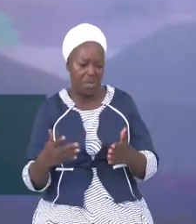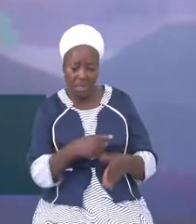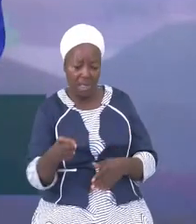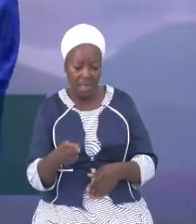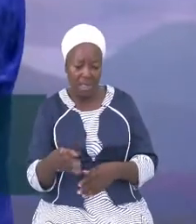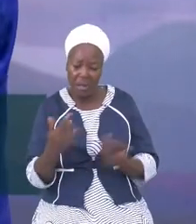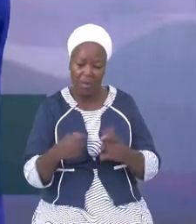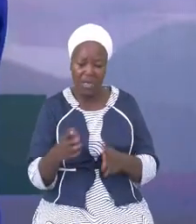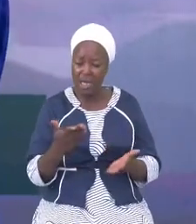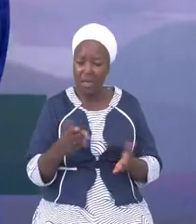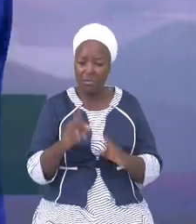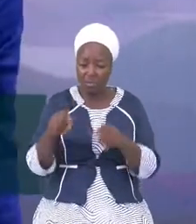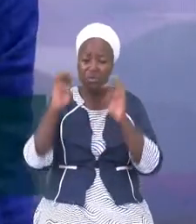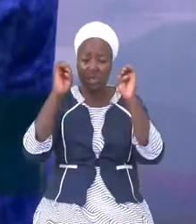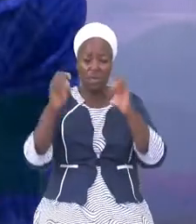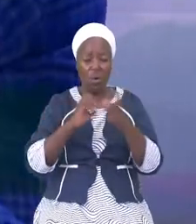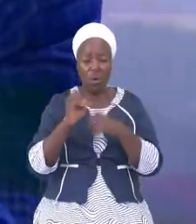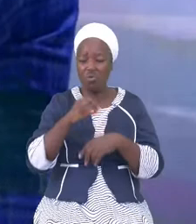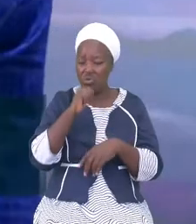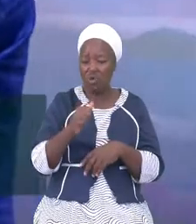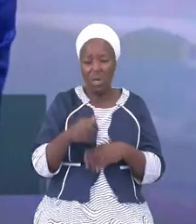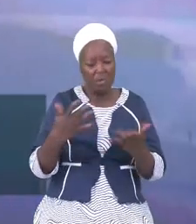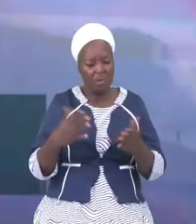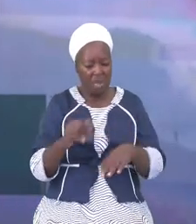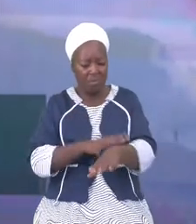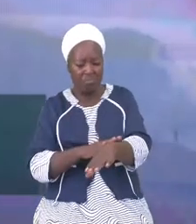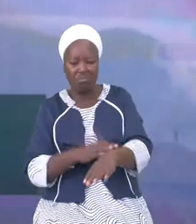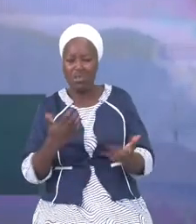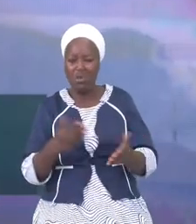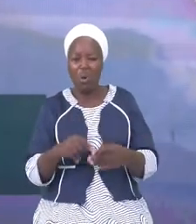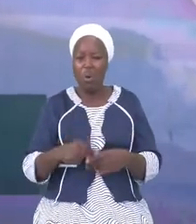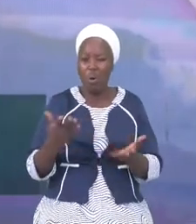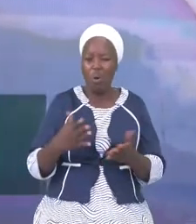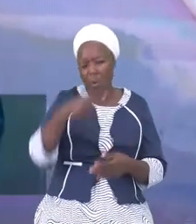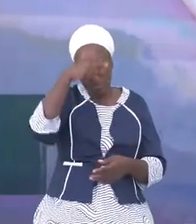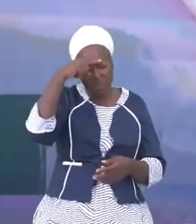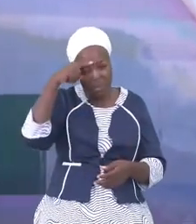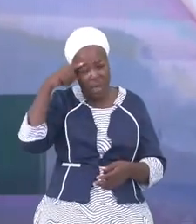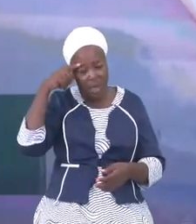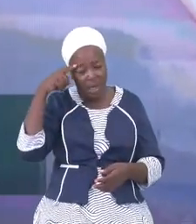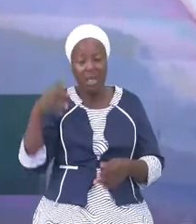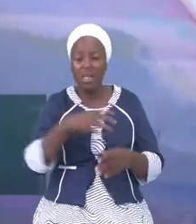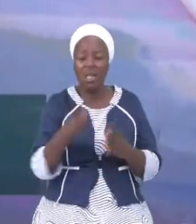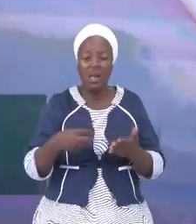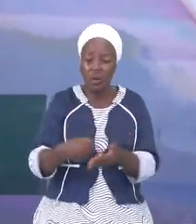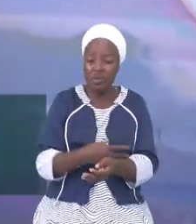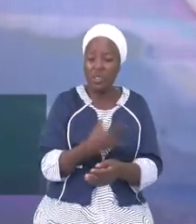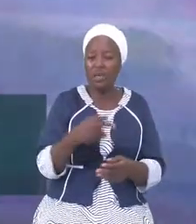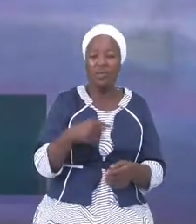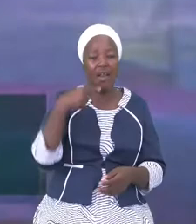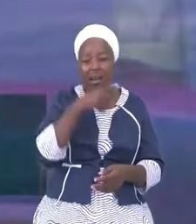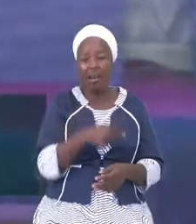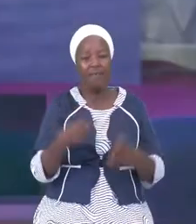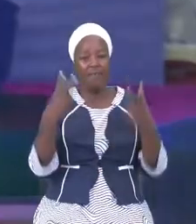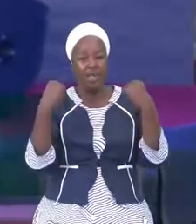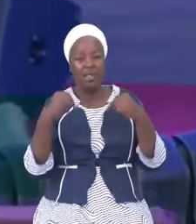illiterate, they, whether they're black or white, they that observe lying vanities. What's that? A kind